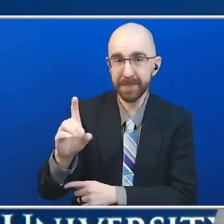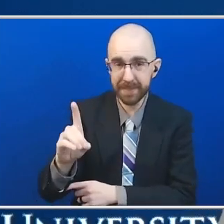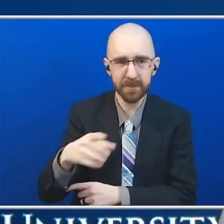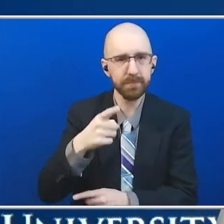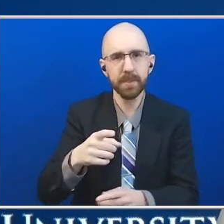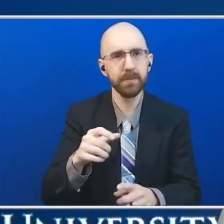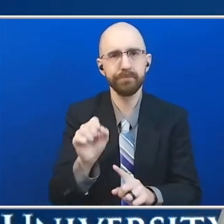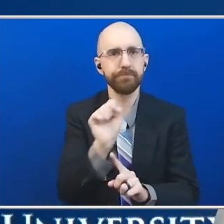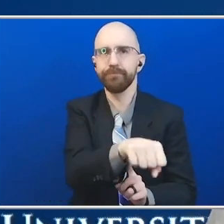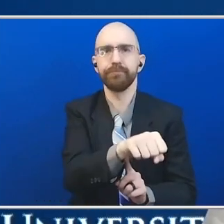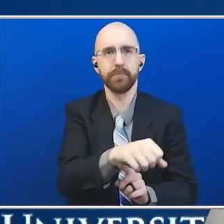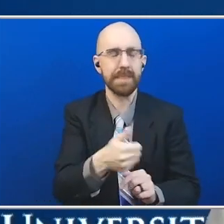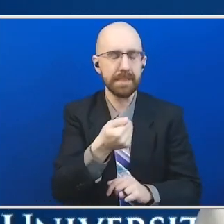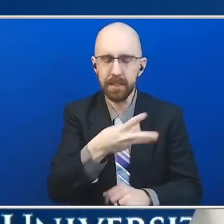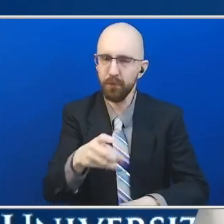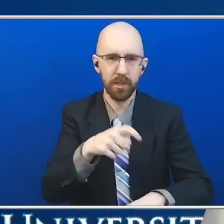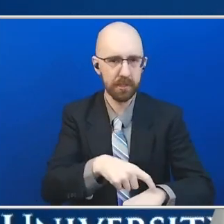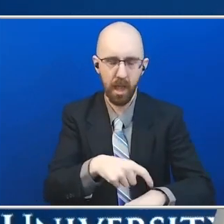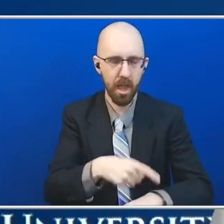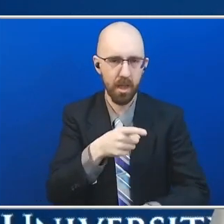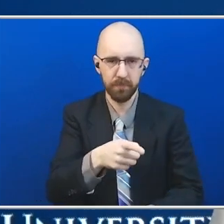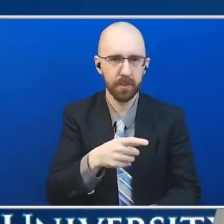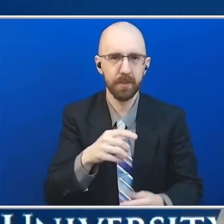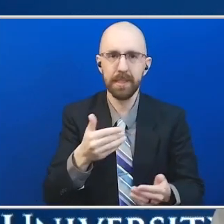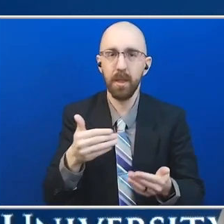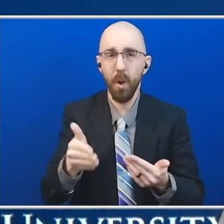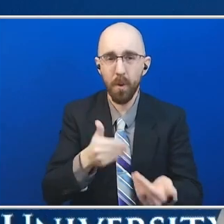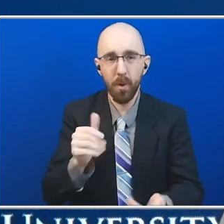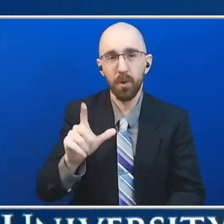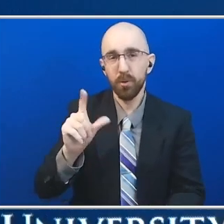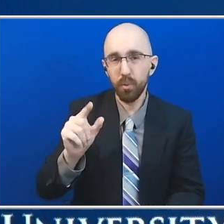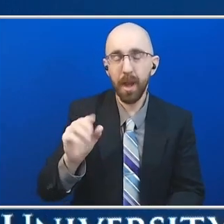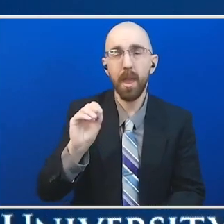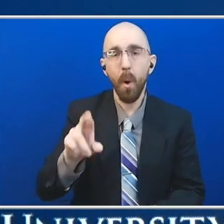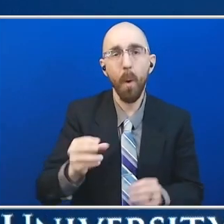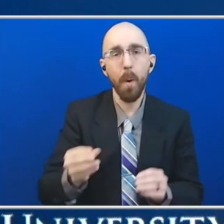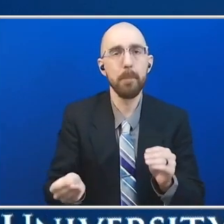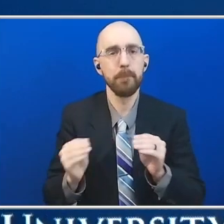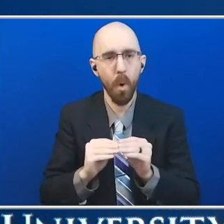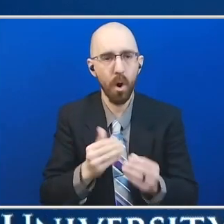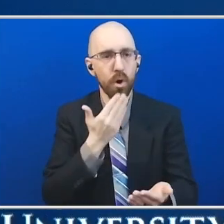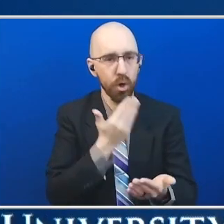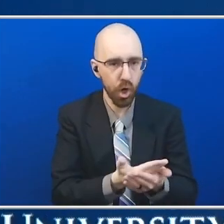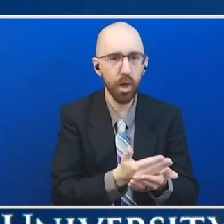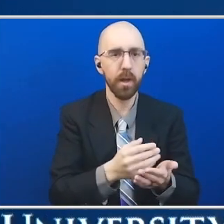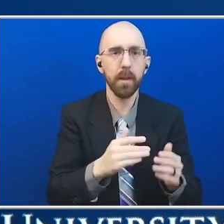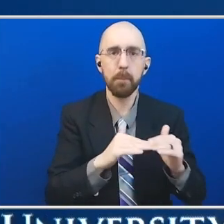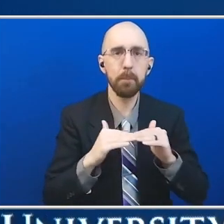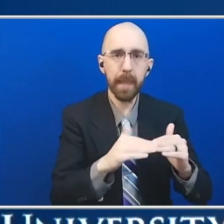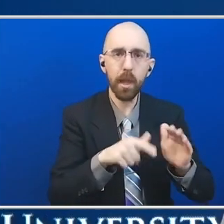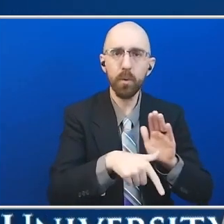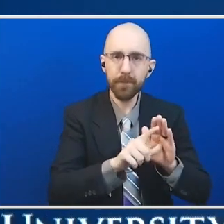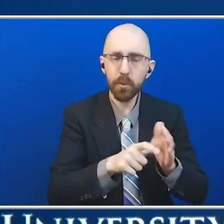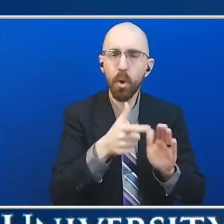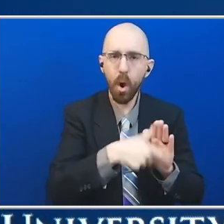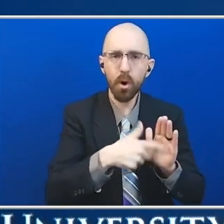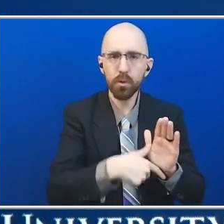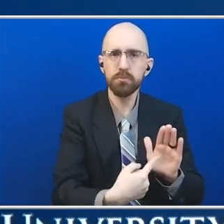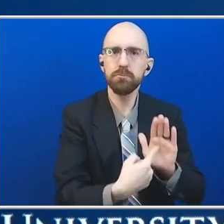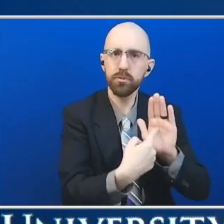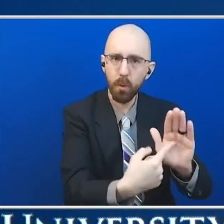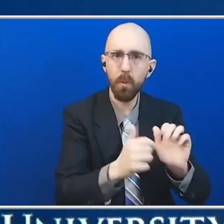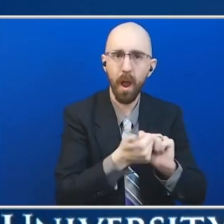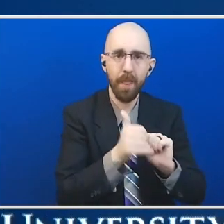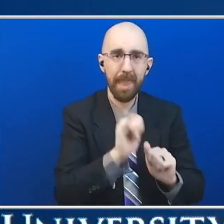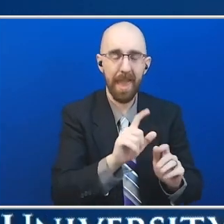times with nearly 20 or more good peer-reviewed articles showing how that initial